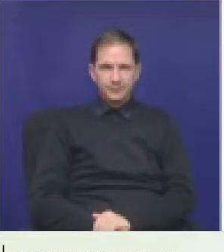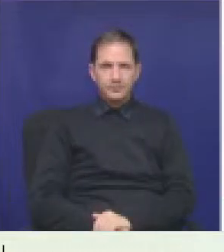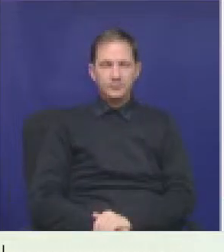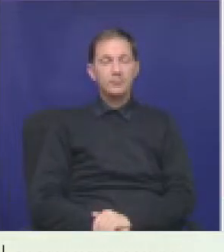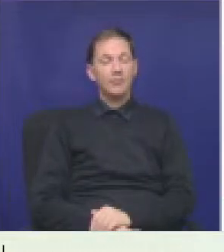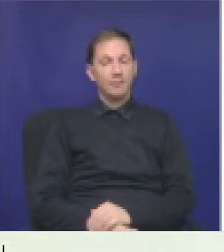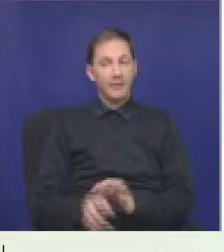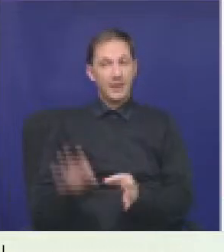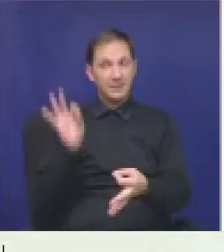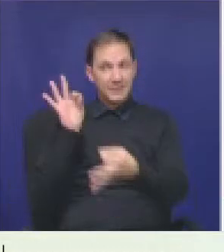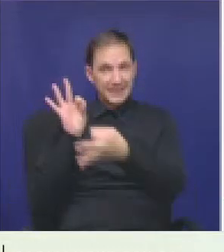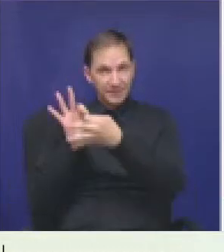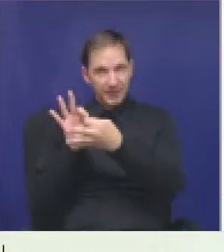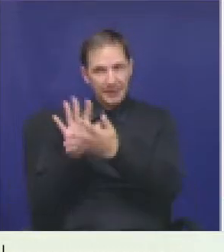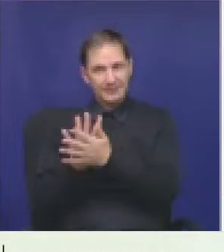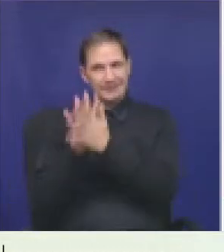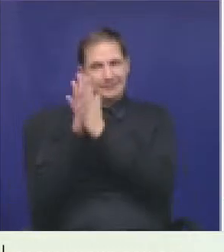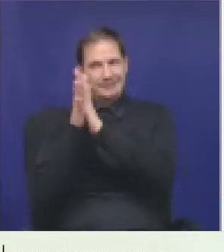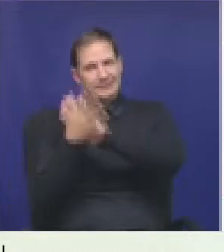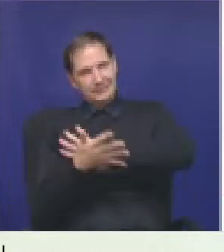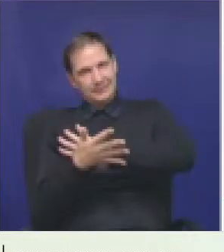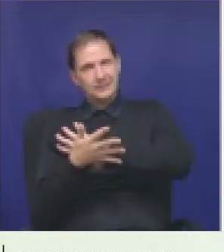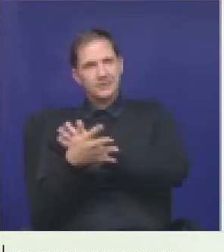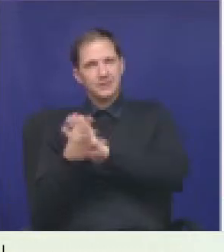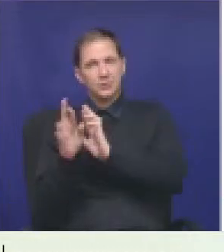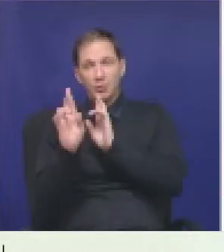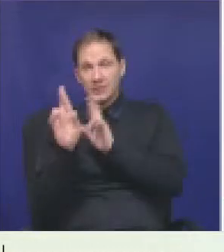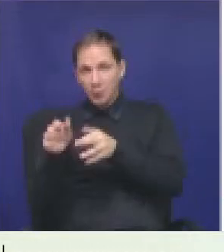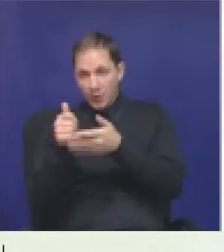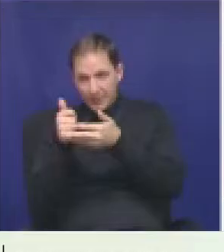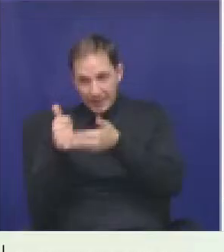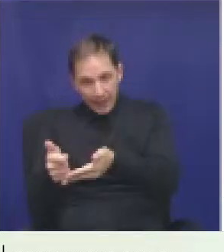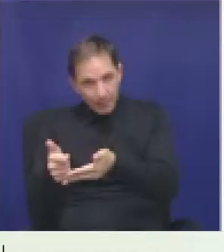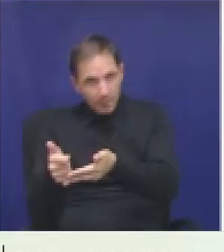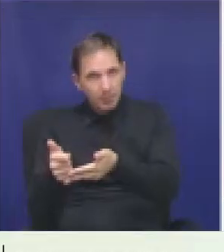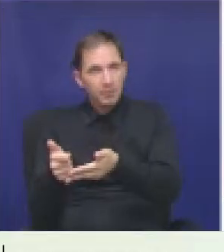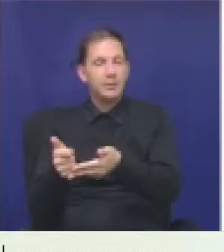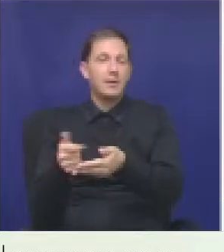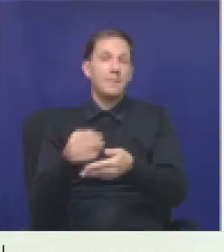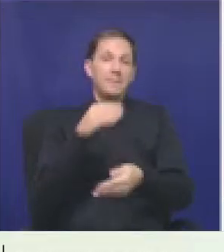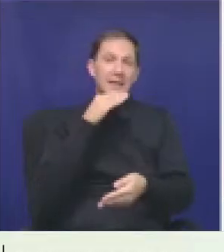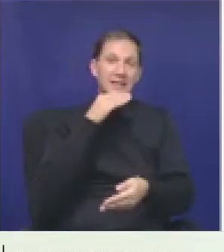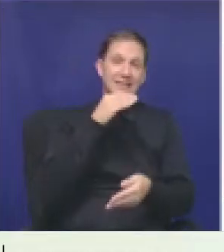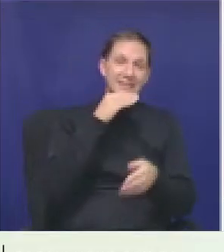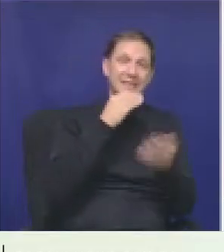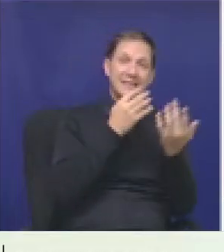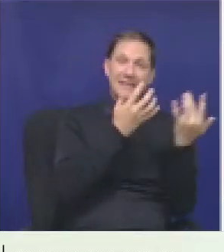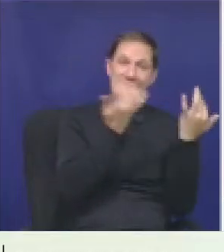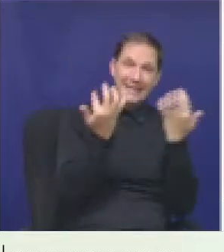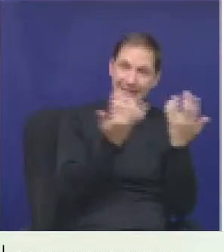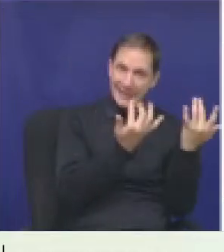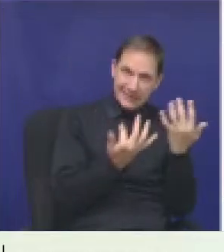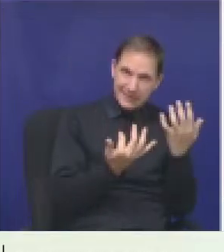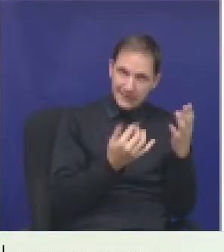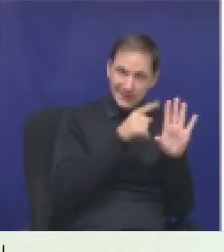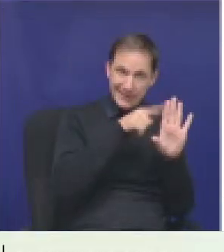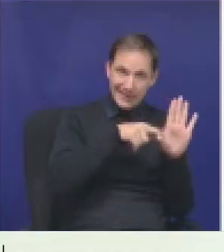response and long-term recovery plans. In short, statistics saves lives.